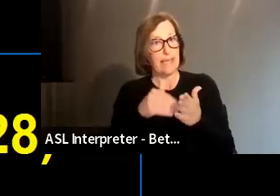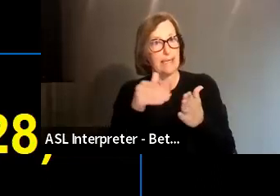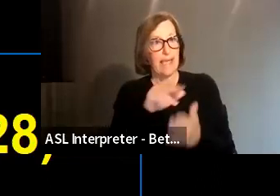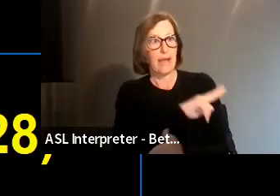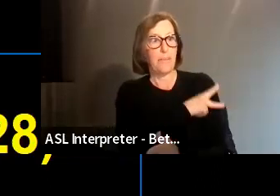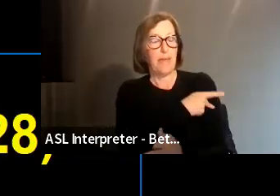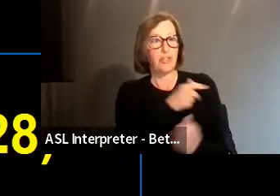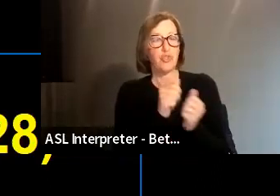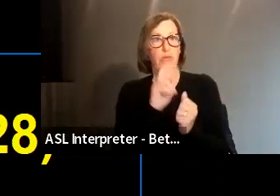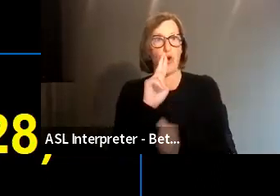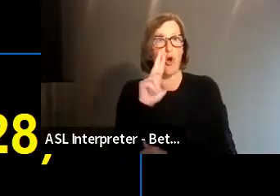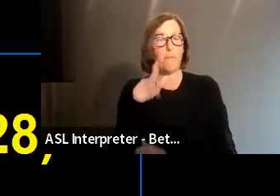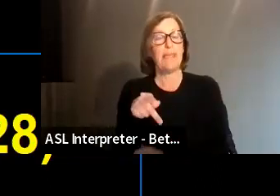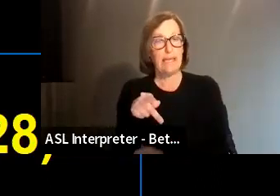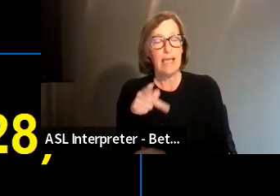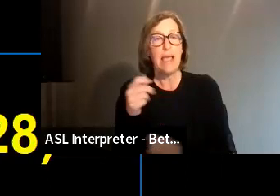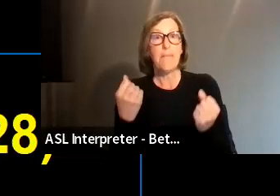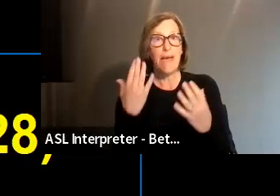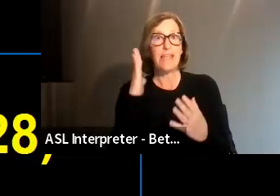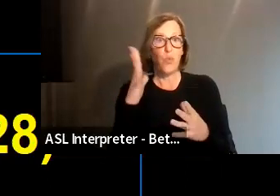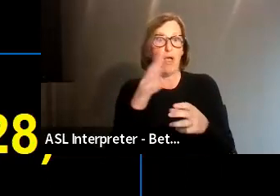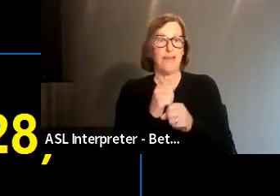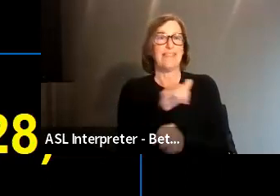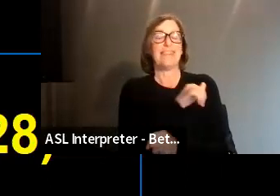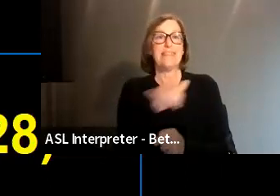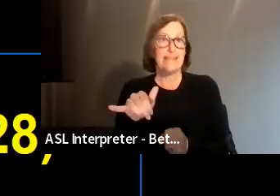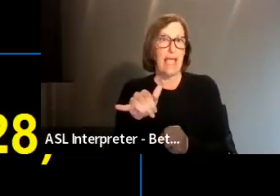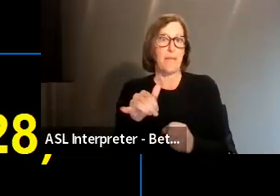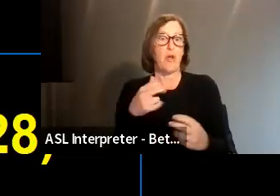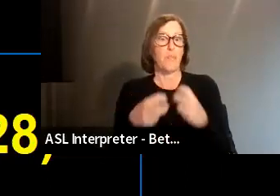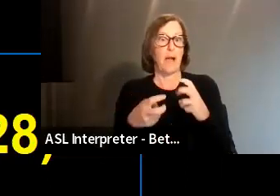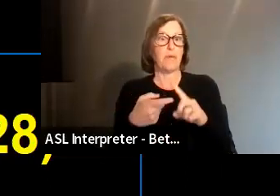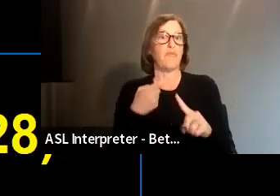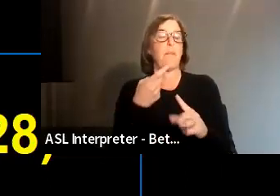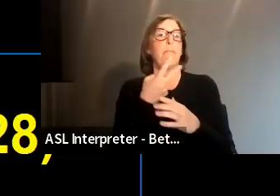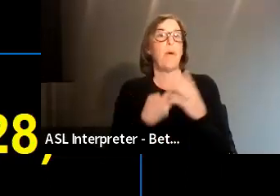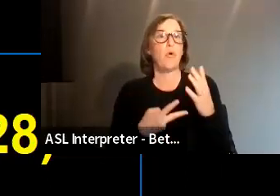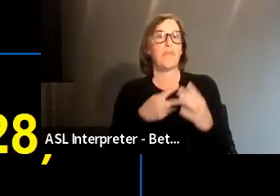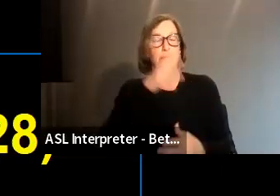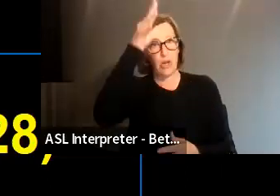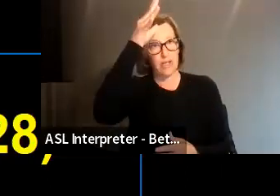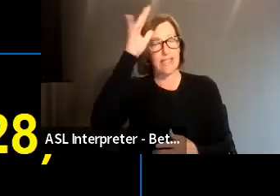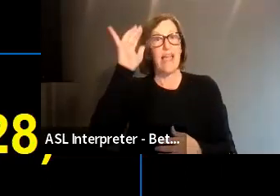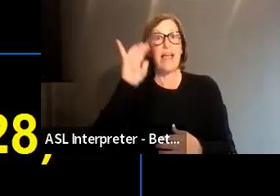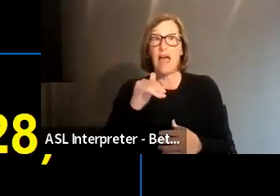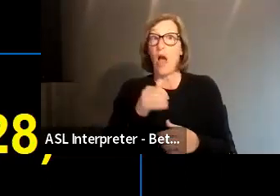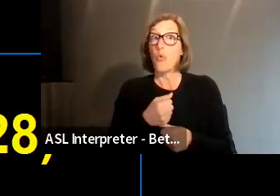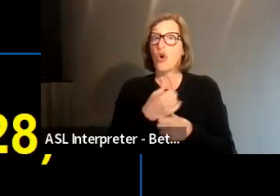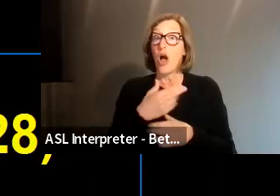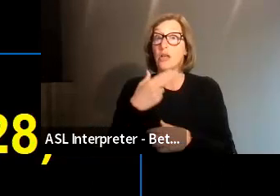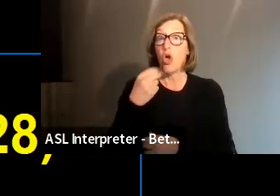RP, many of them will inherit the same mutation from both parents. This will lead to homozygosity,